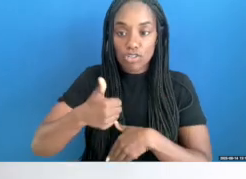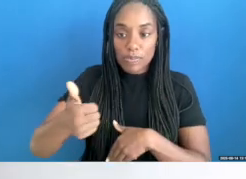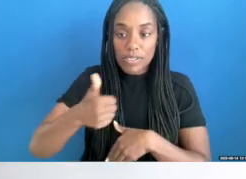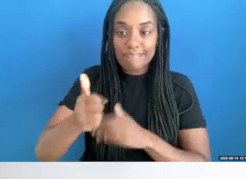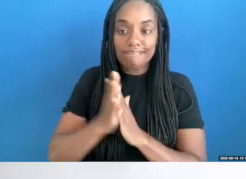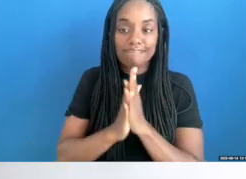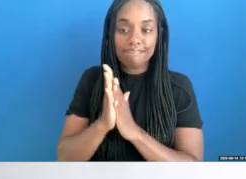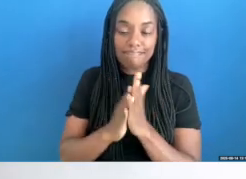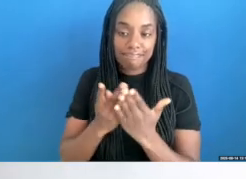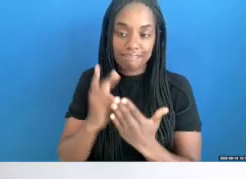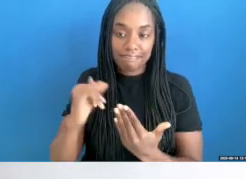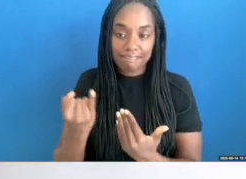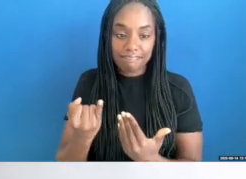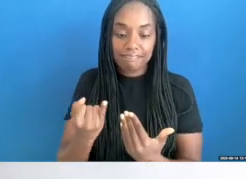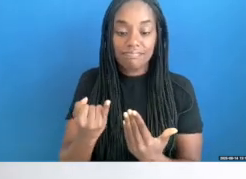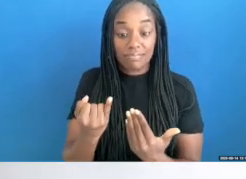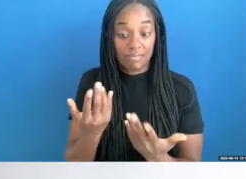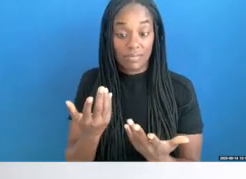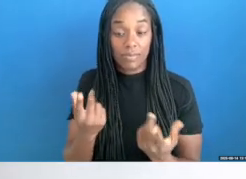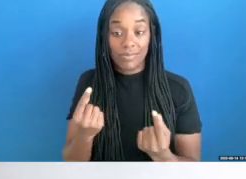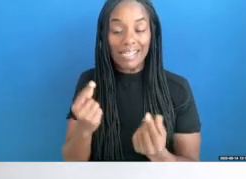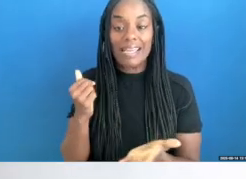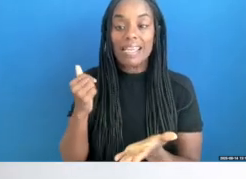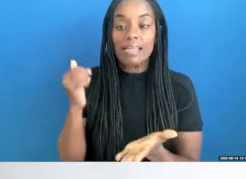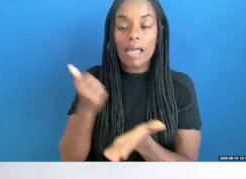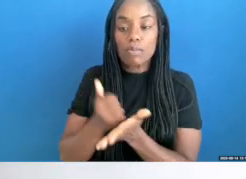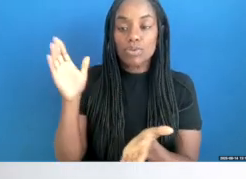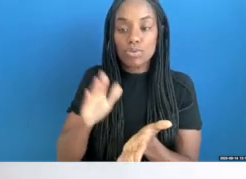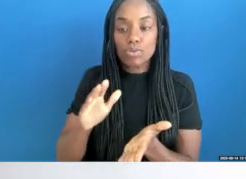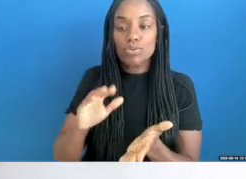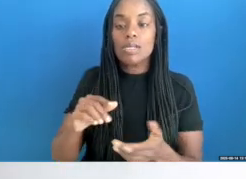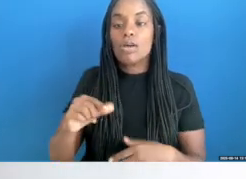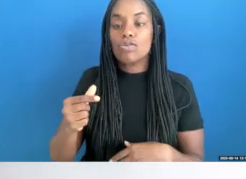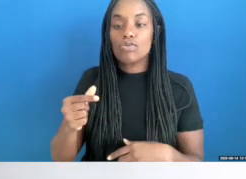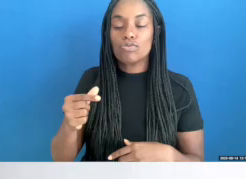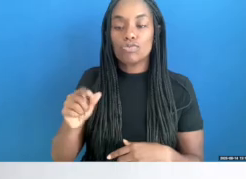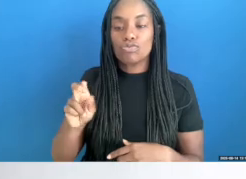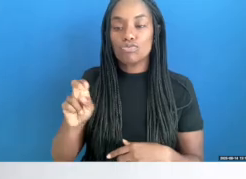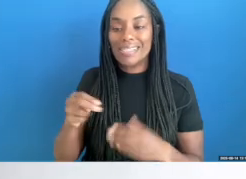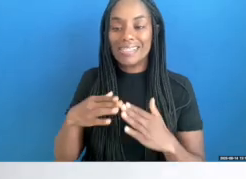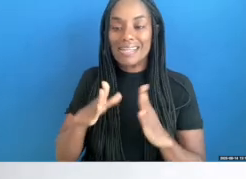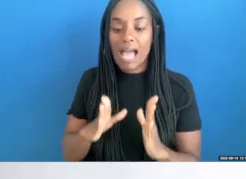incentive projects that reduce greenhouse gas emissions in priority populations.